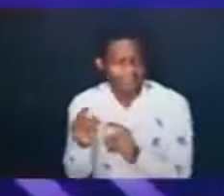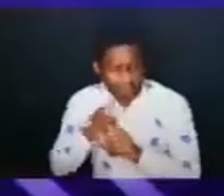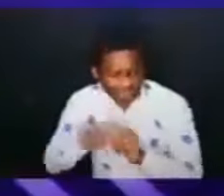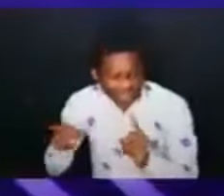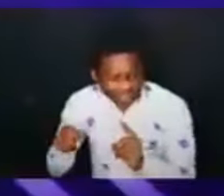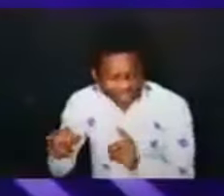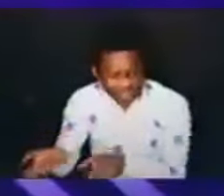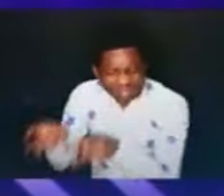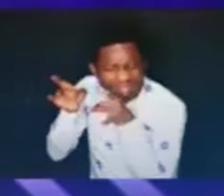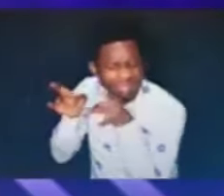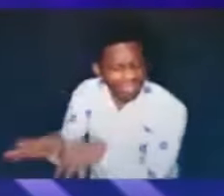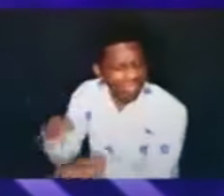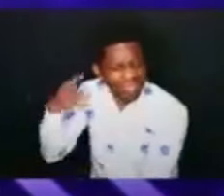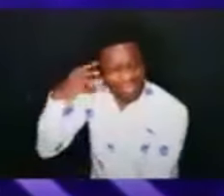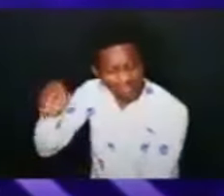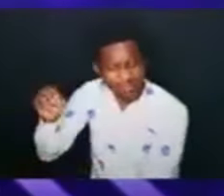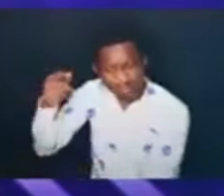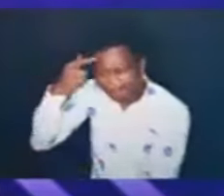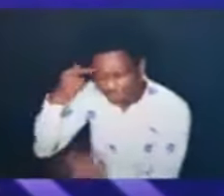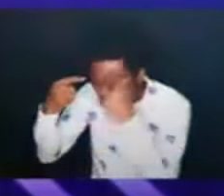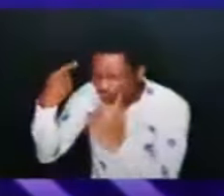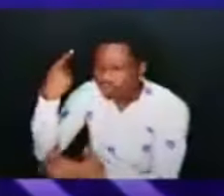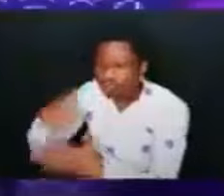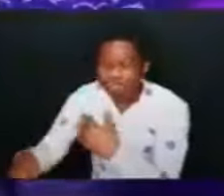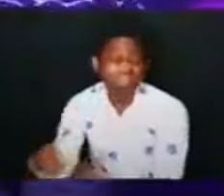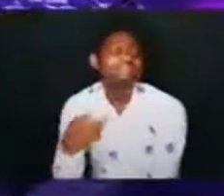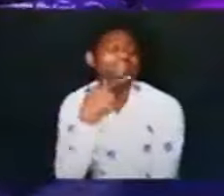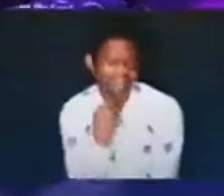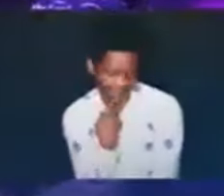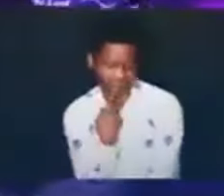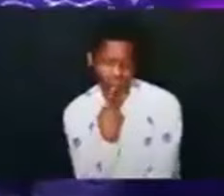But they hated him because of what he has said.